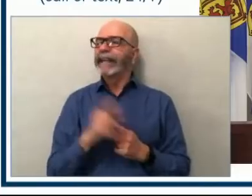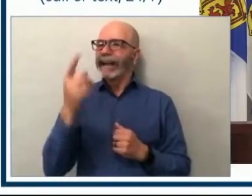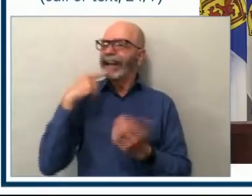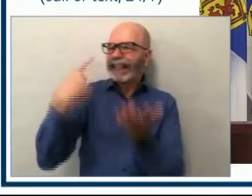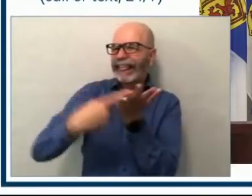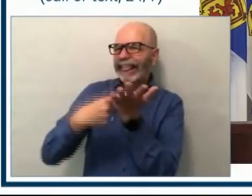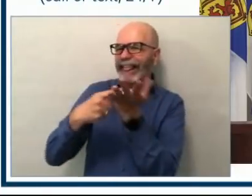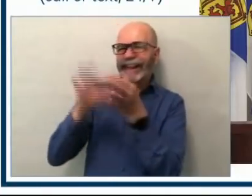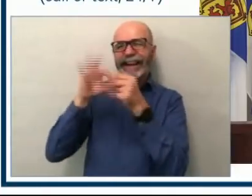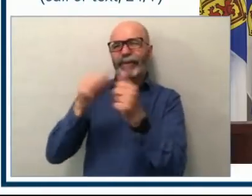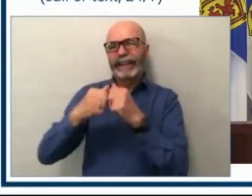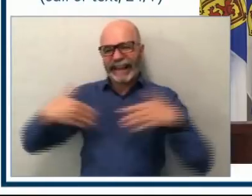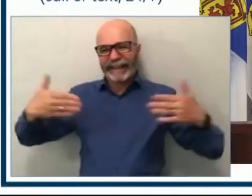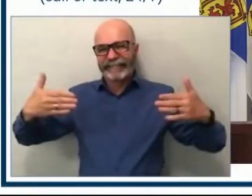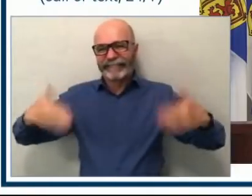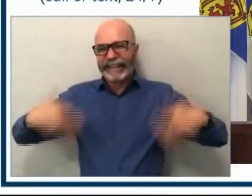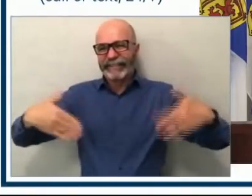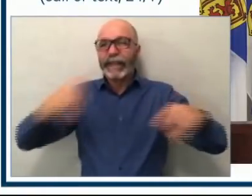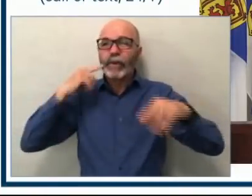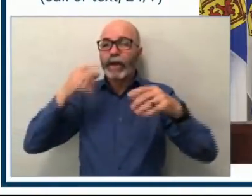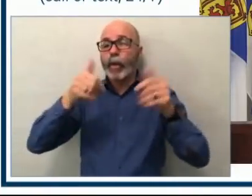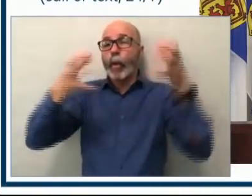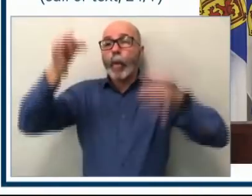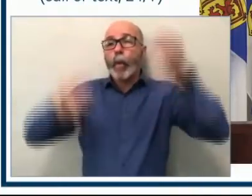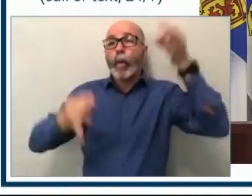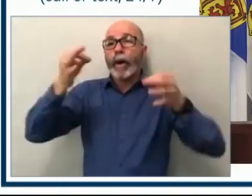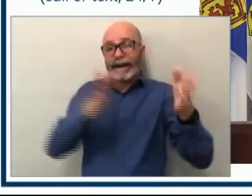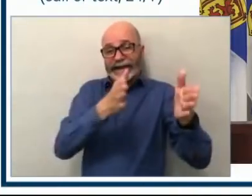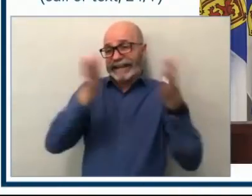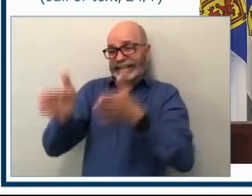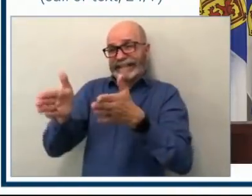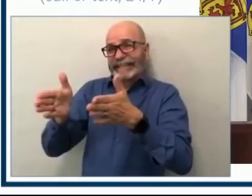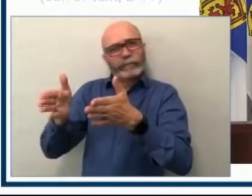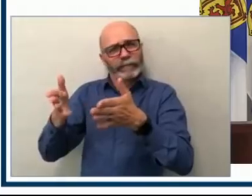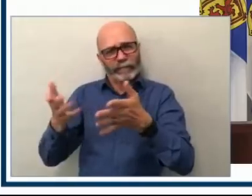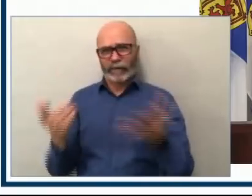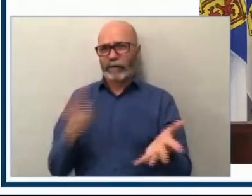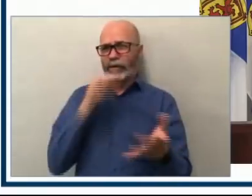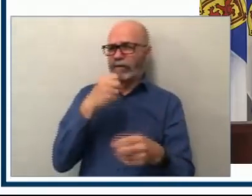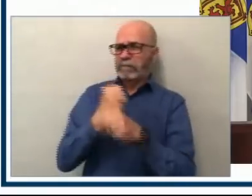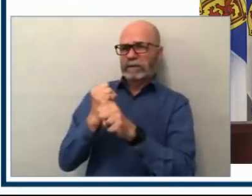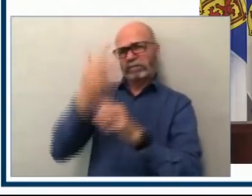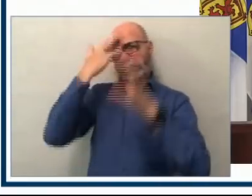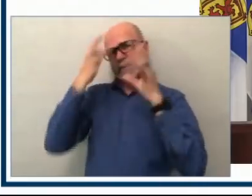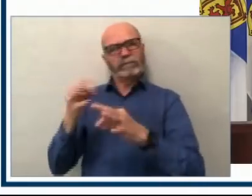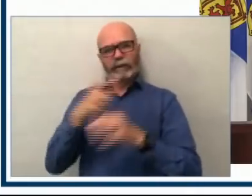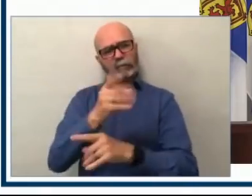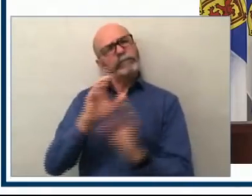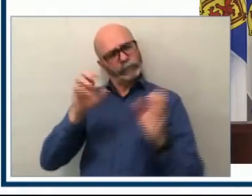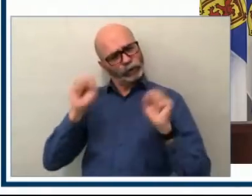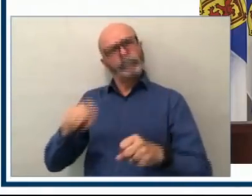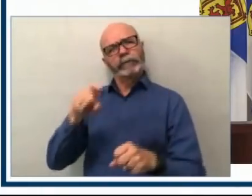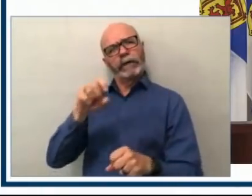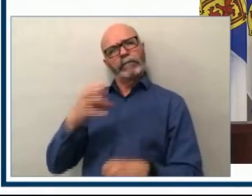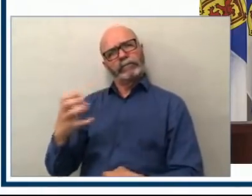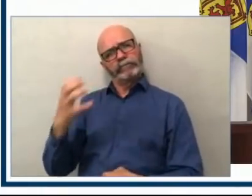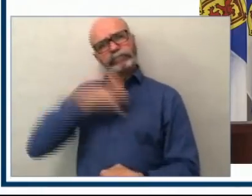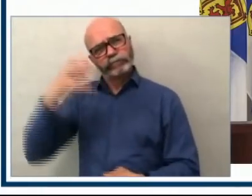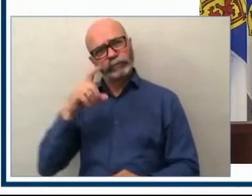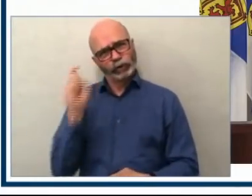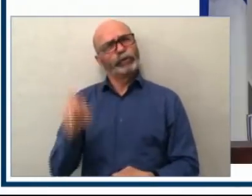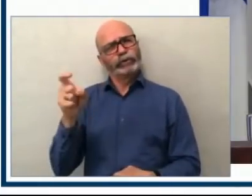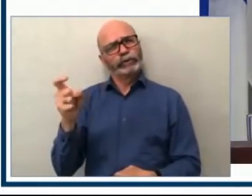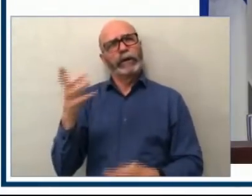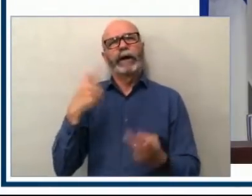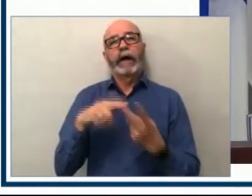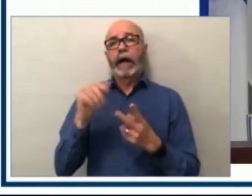actually do have a decision to make as to whether or not to appeal. So I go back to her question. Will you appeal, and if so, why? As I said,